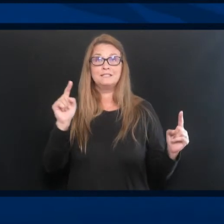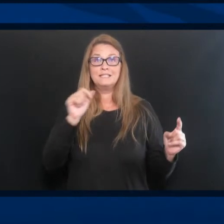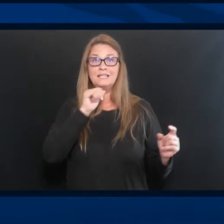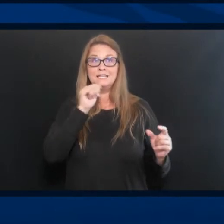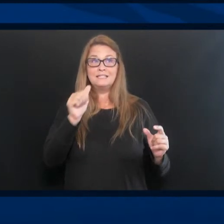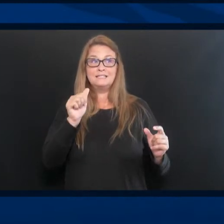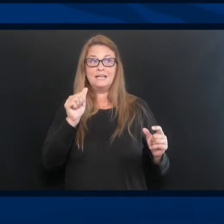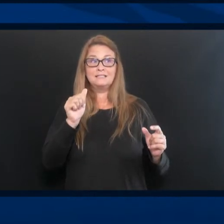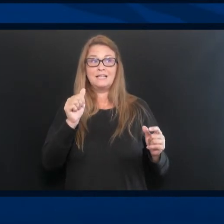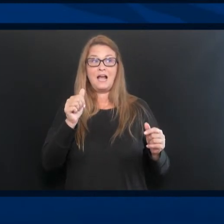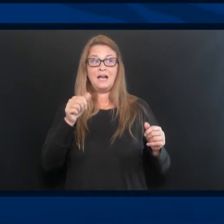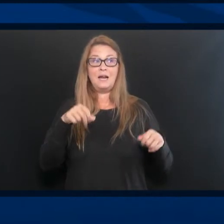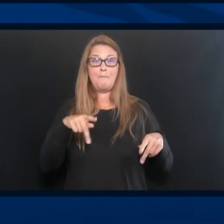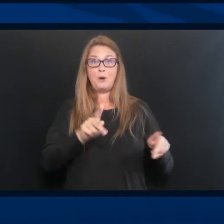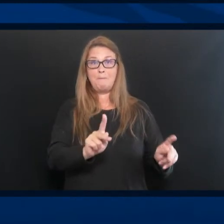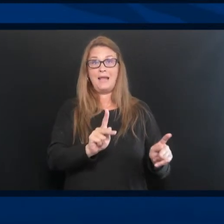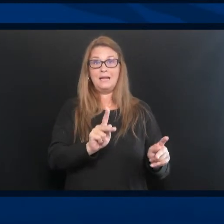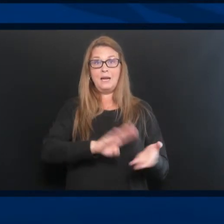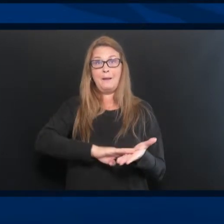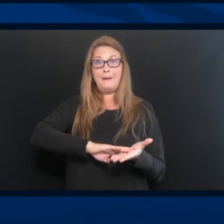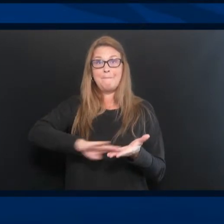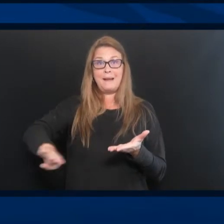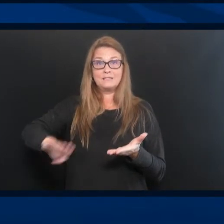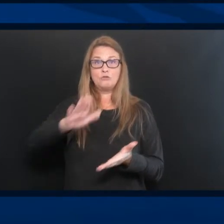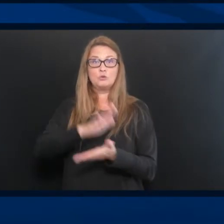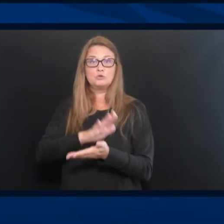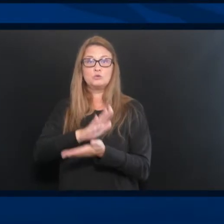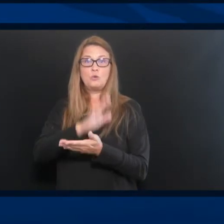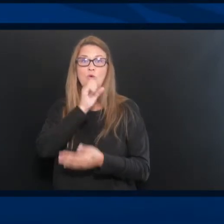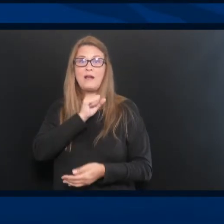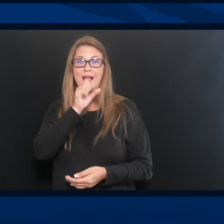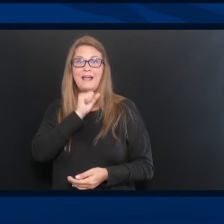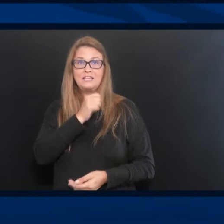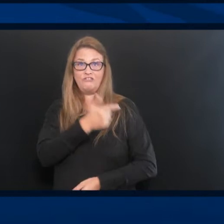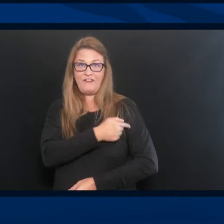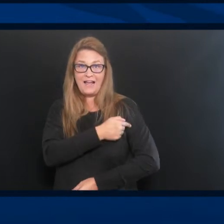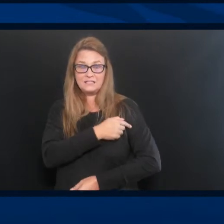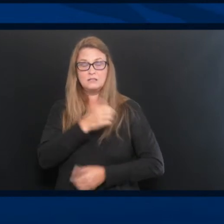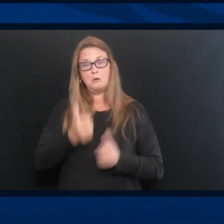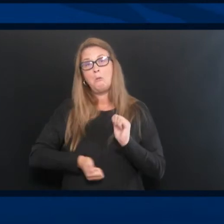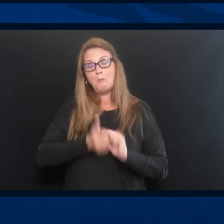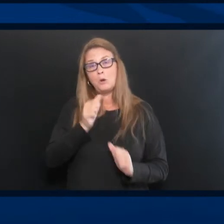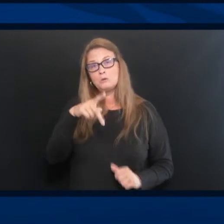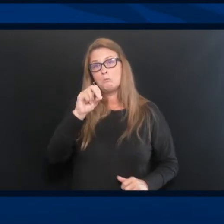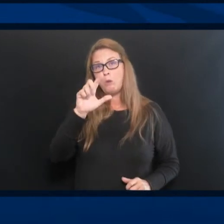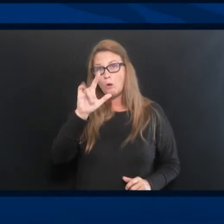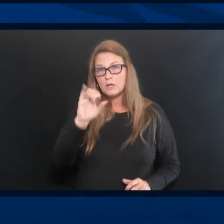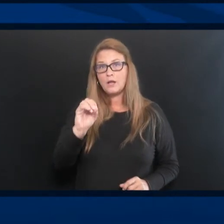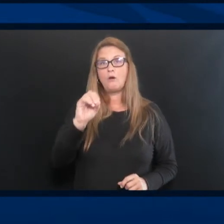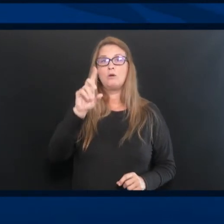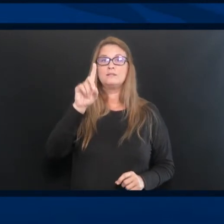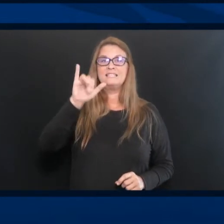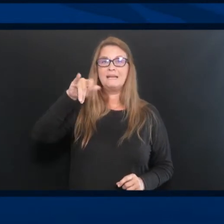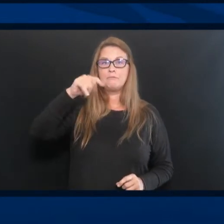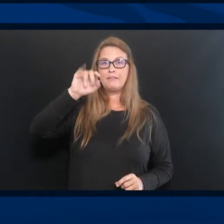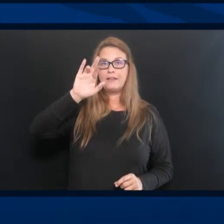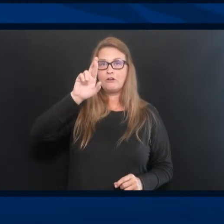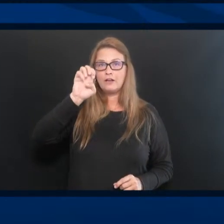medical exemptions on school-age vaccinations. And he went through, many of them: polio, diphtheria, rubella,